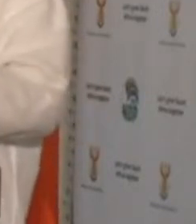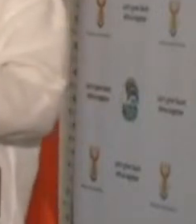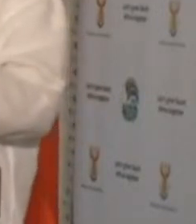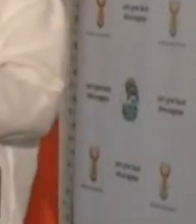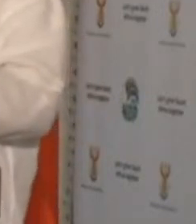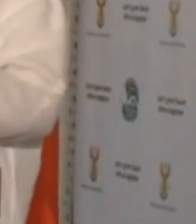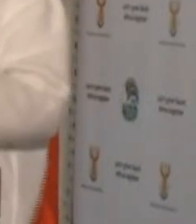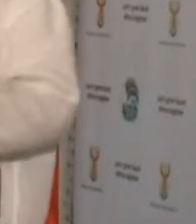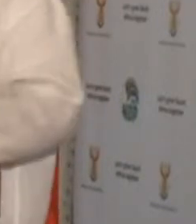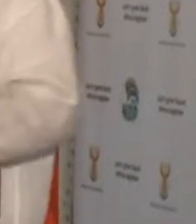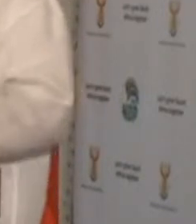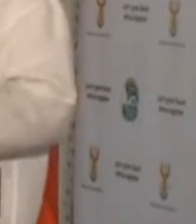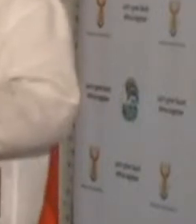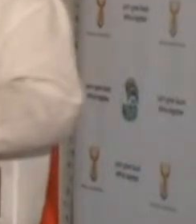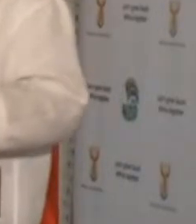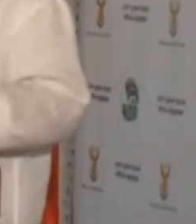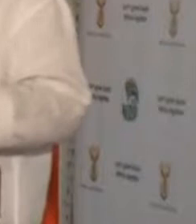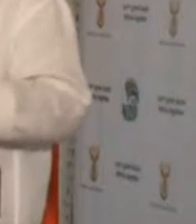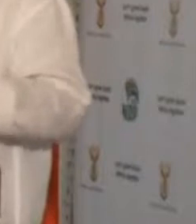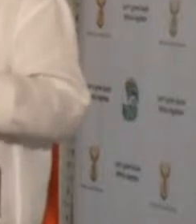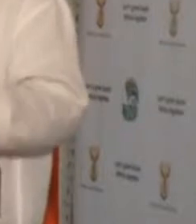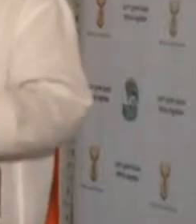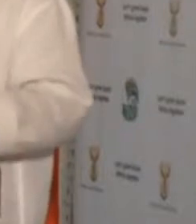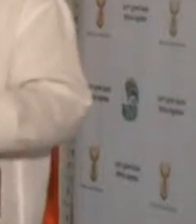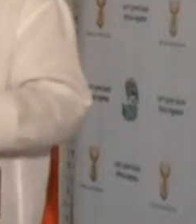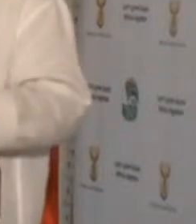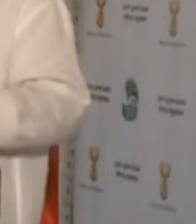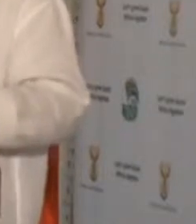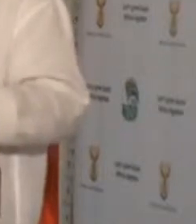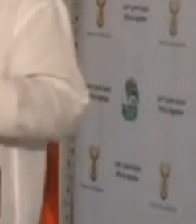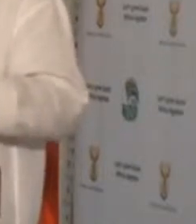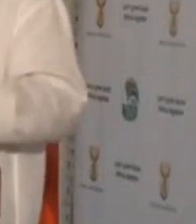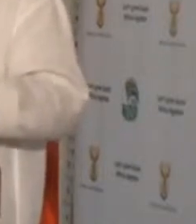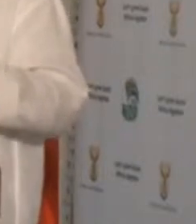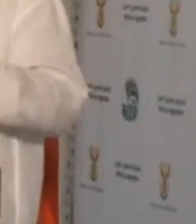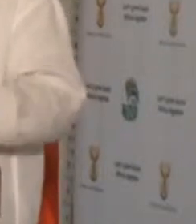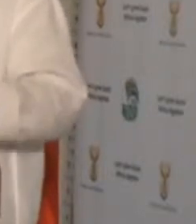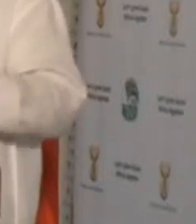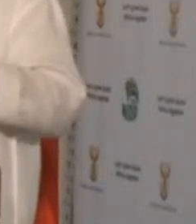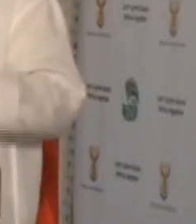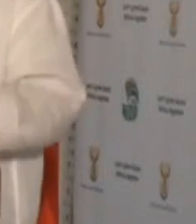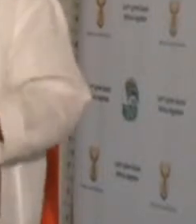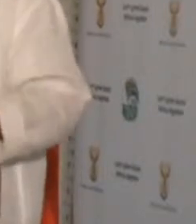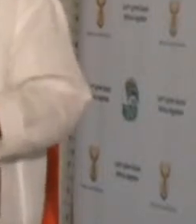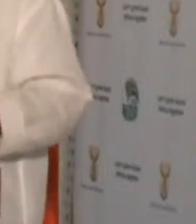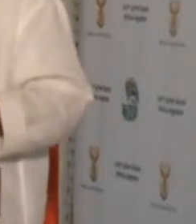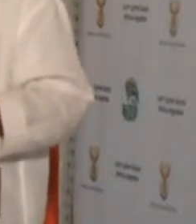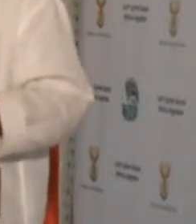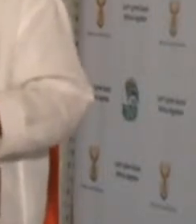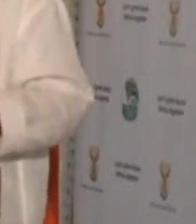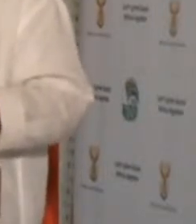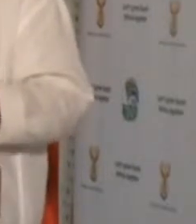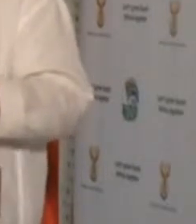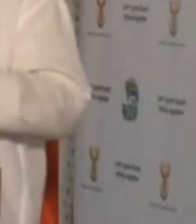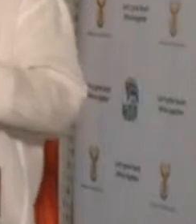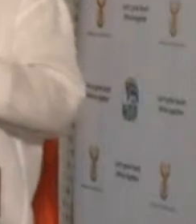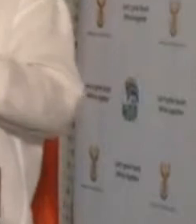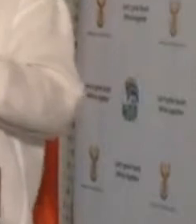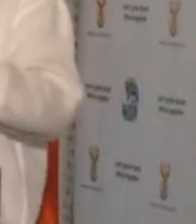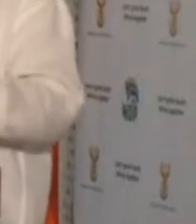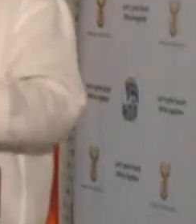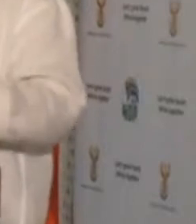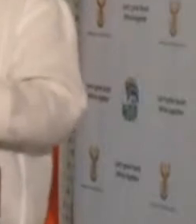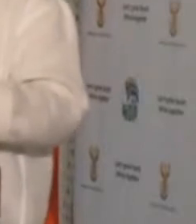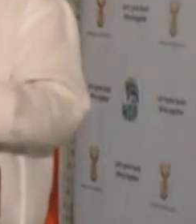But the totality of the members, former council members, having